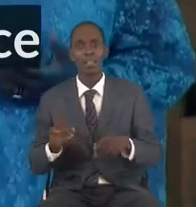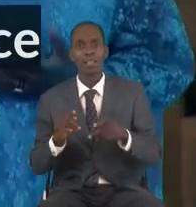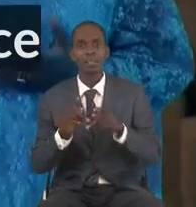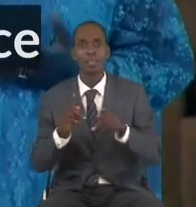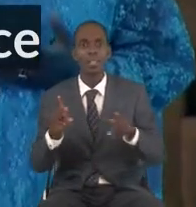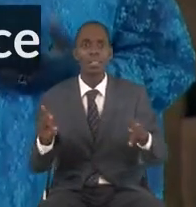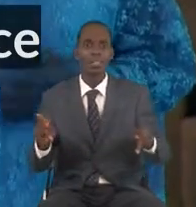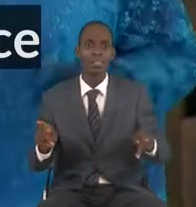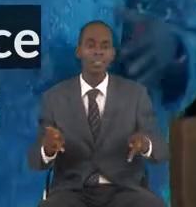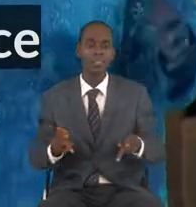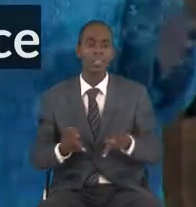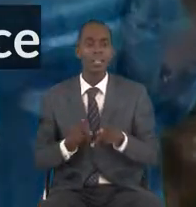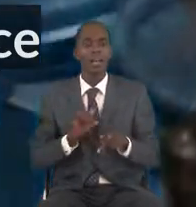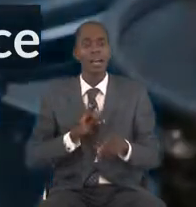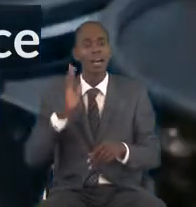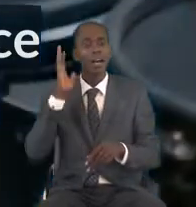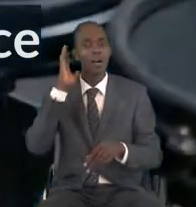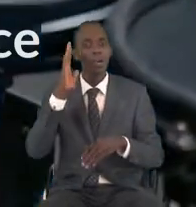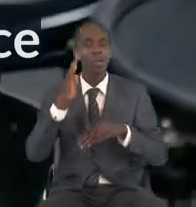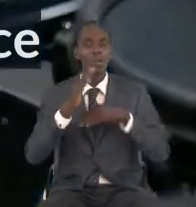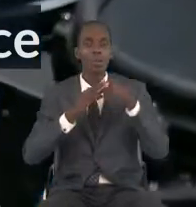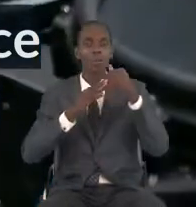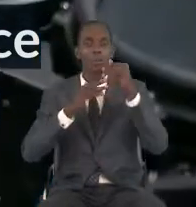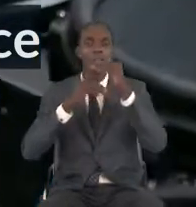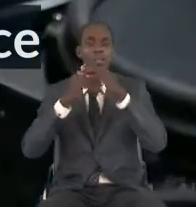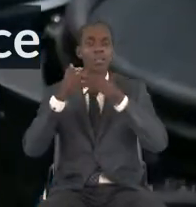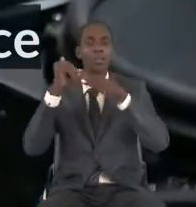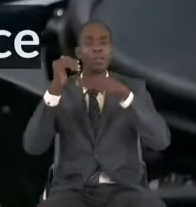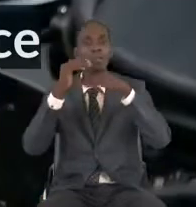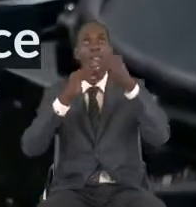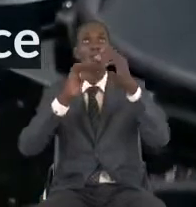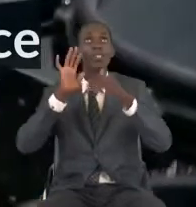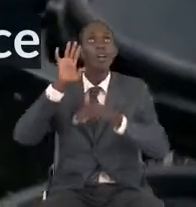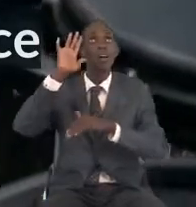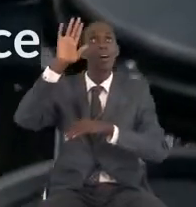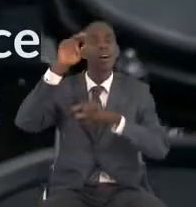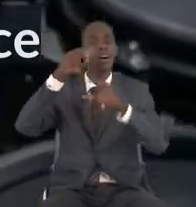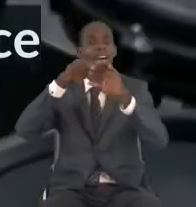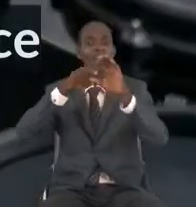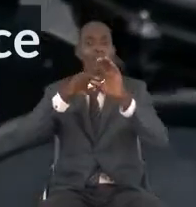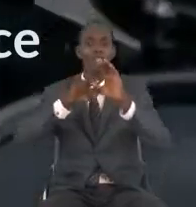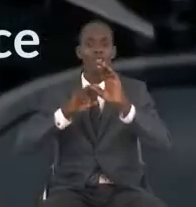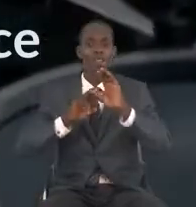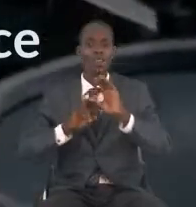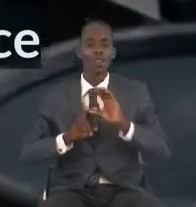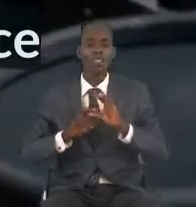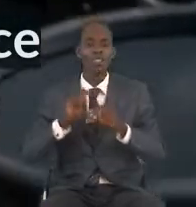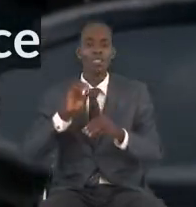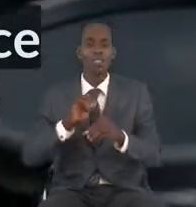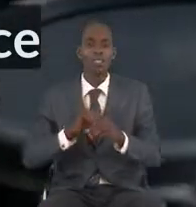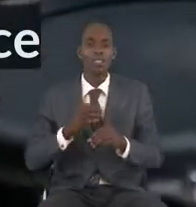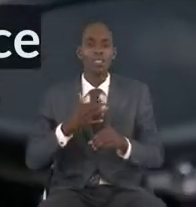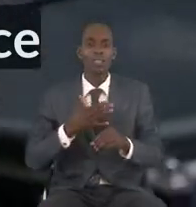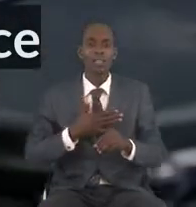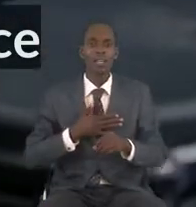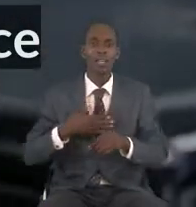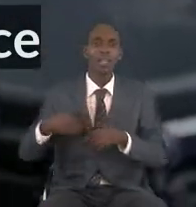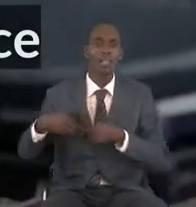dwelling place. I will build your throne in